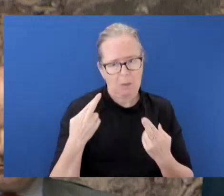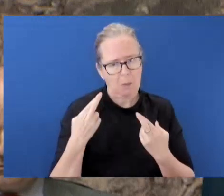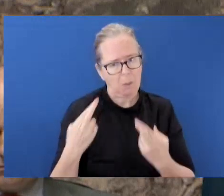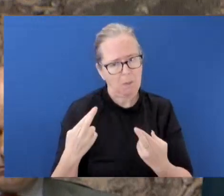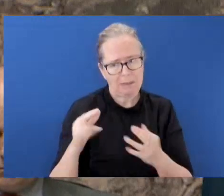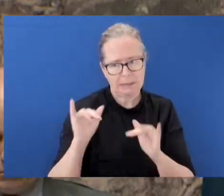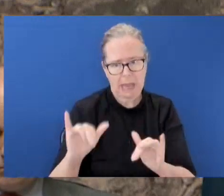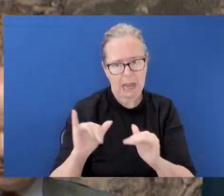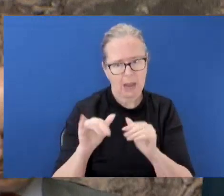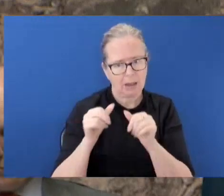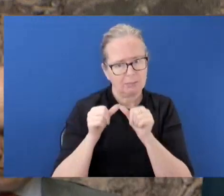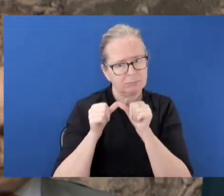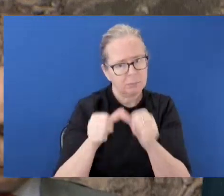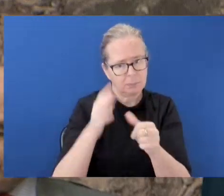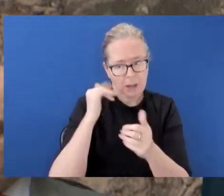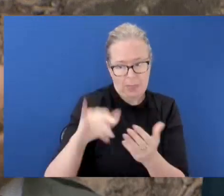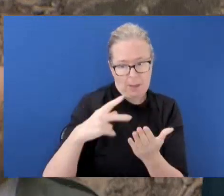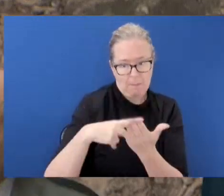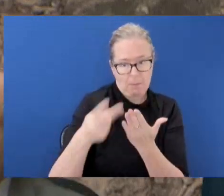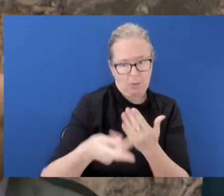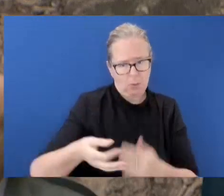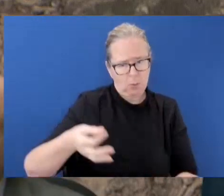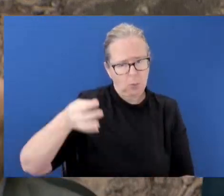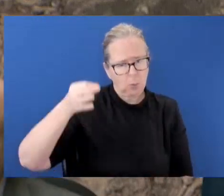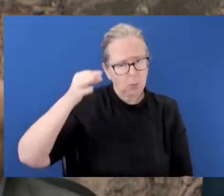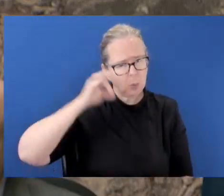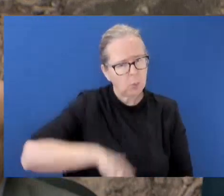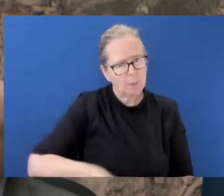much it helps families," and it is going to continue.